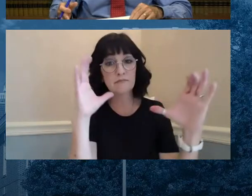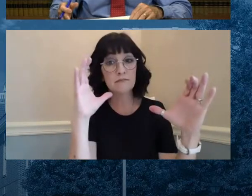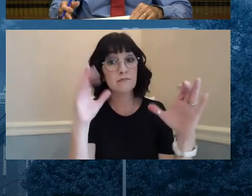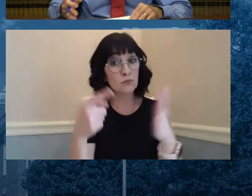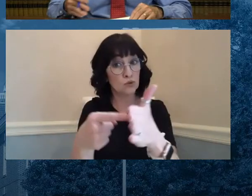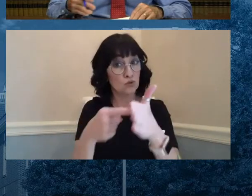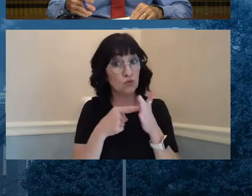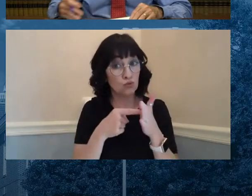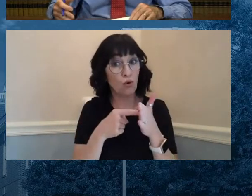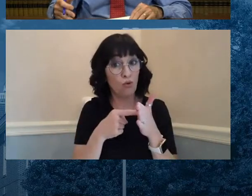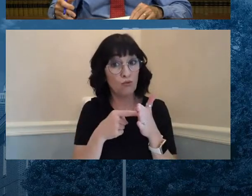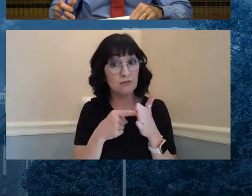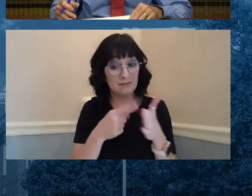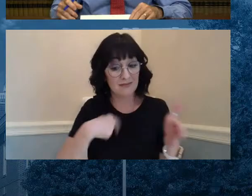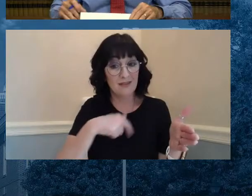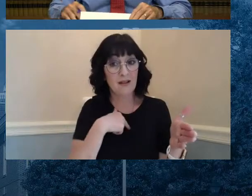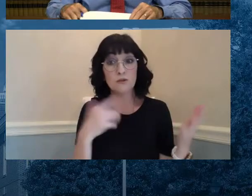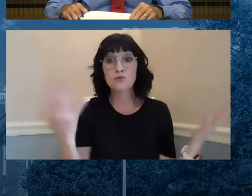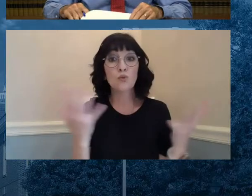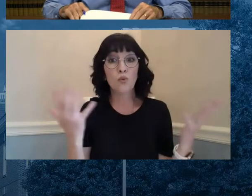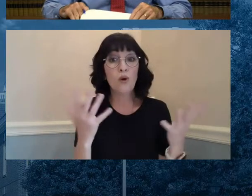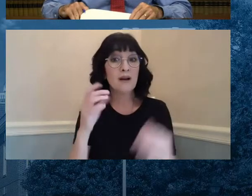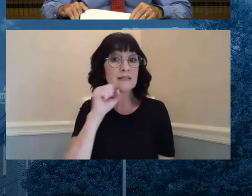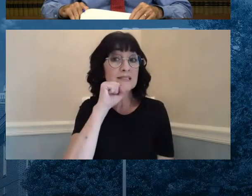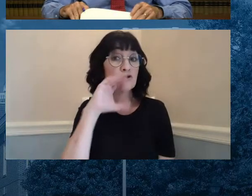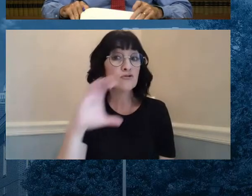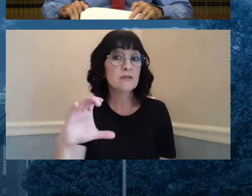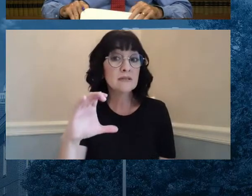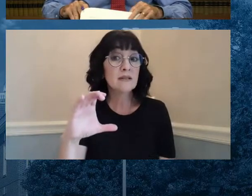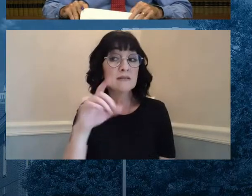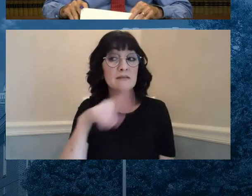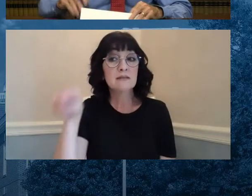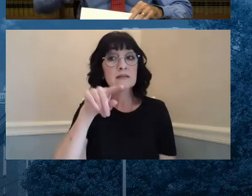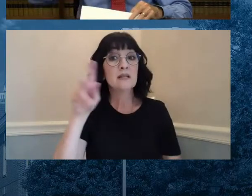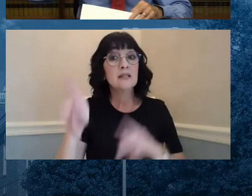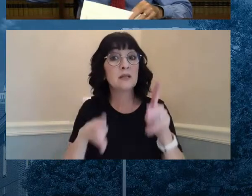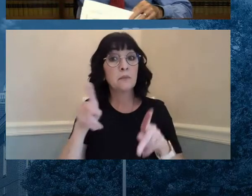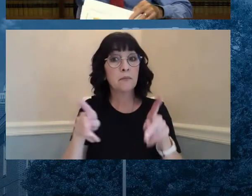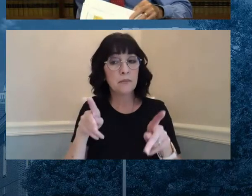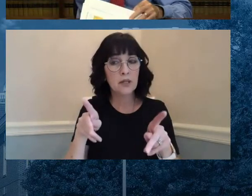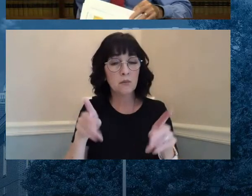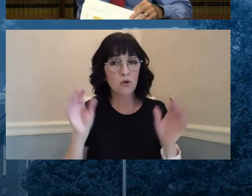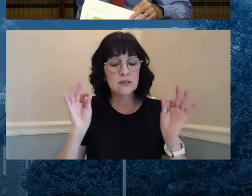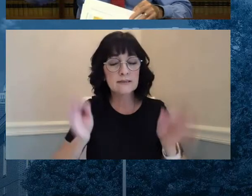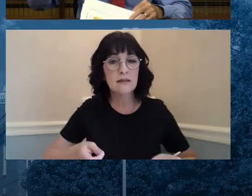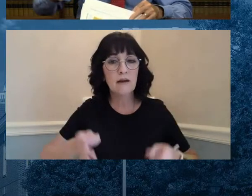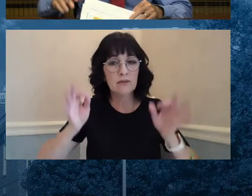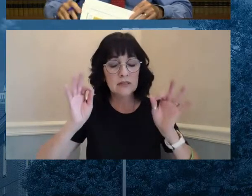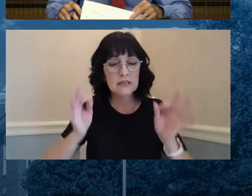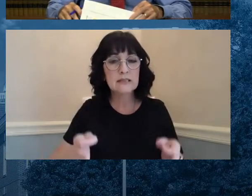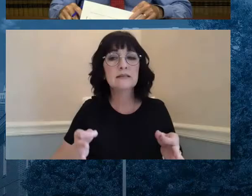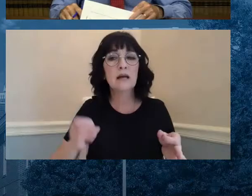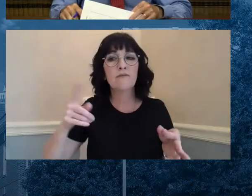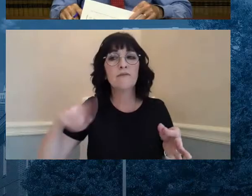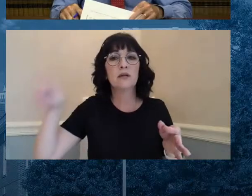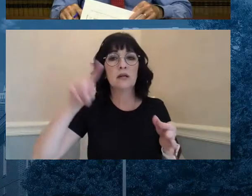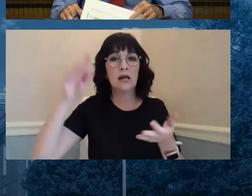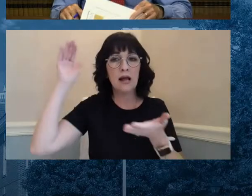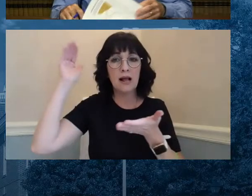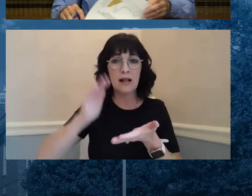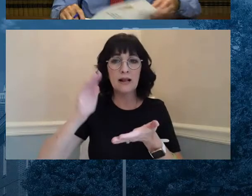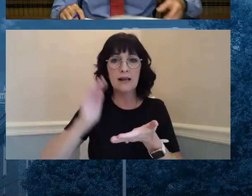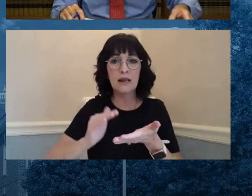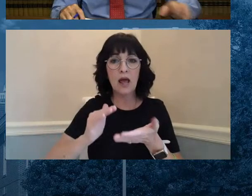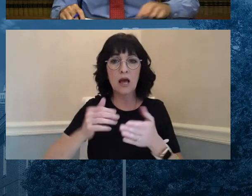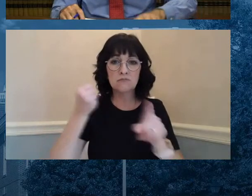been vaccinated have a flattening out of those cases where all the other cases and hospitalizations